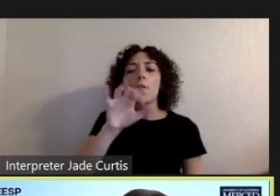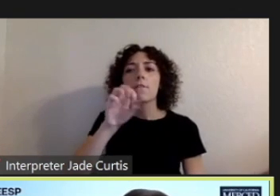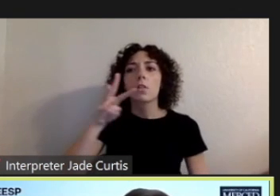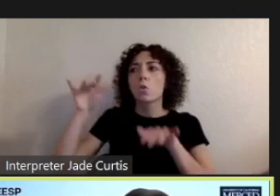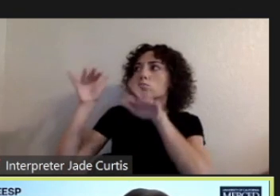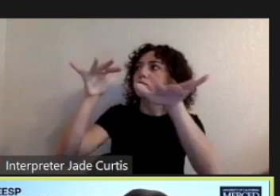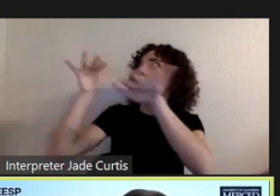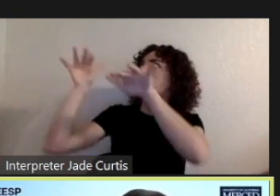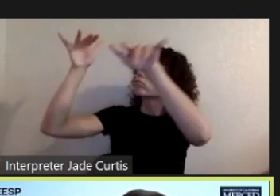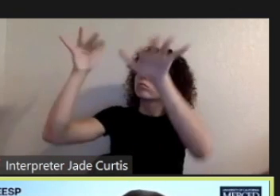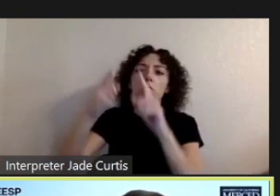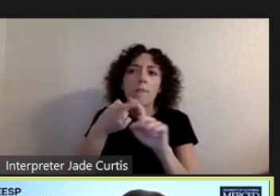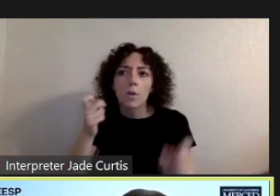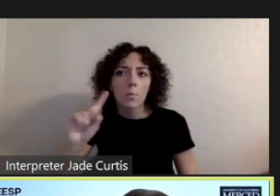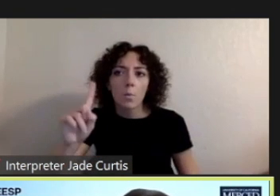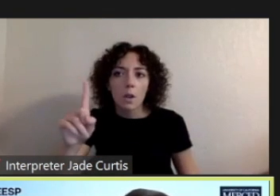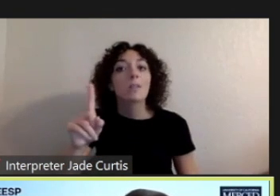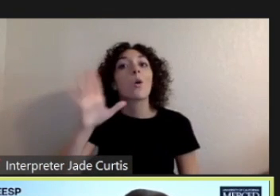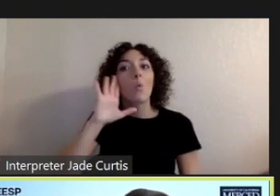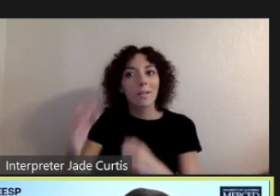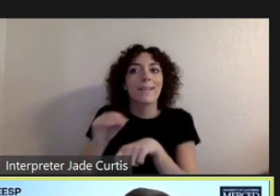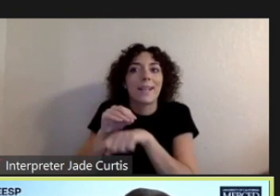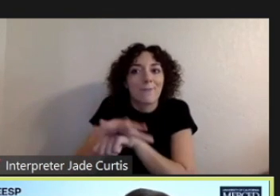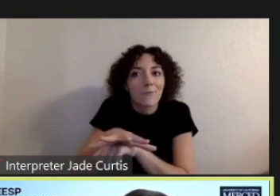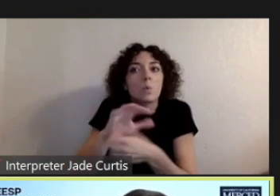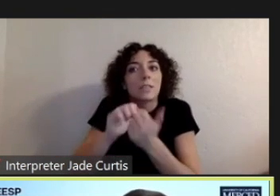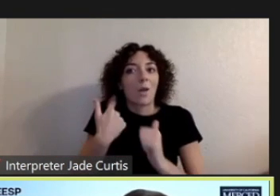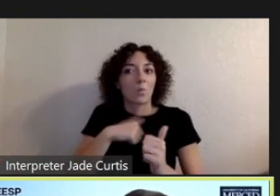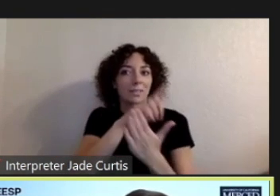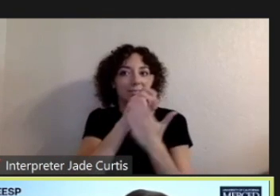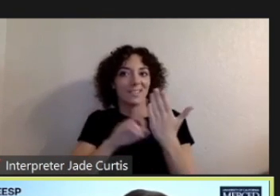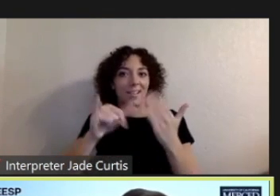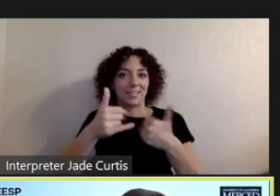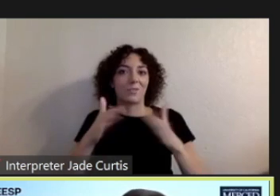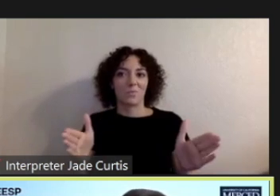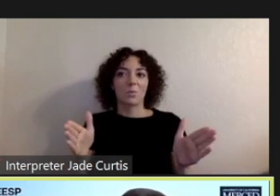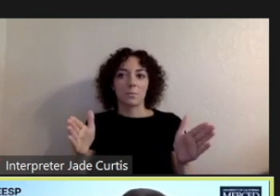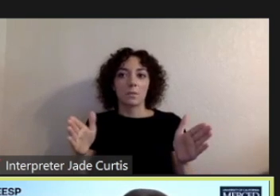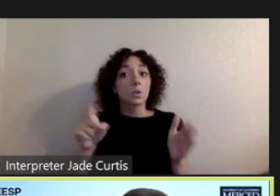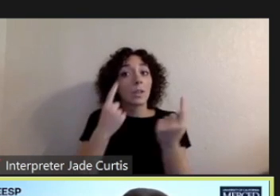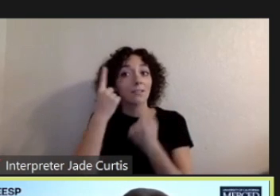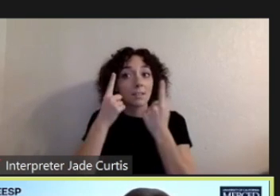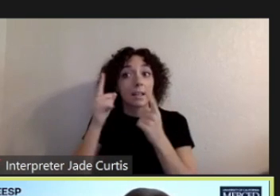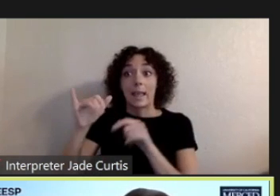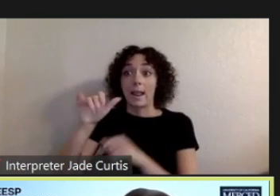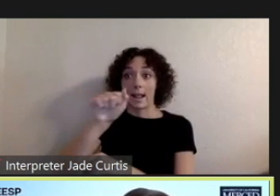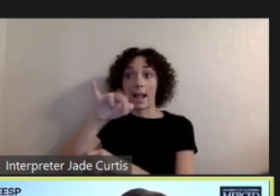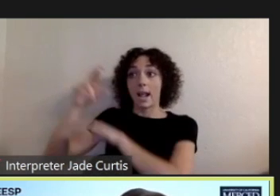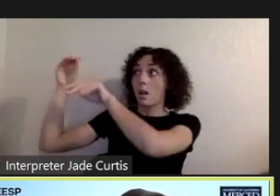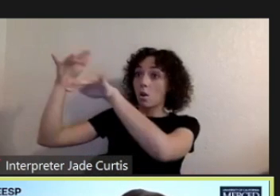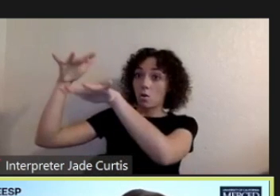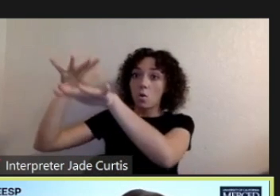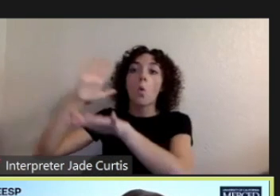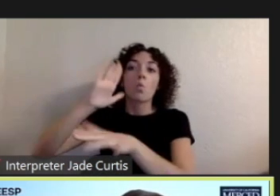on designing so that we actually consider the fact that airflow would influence the pattern in the room would be